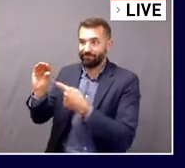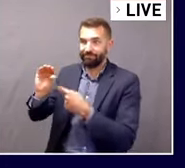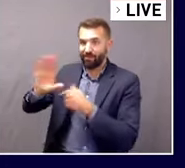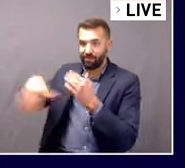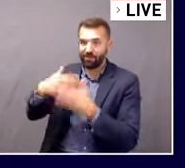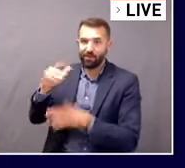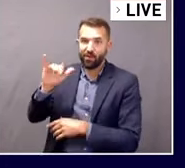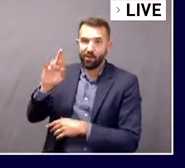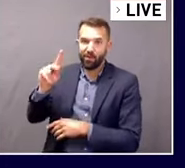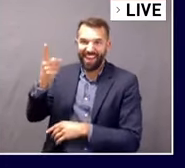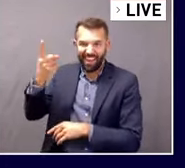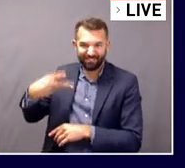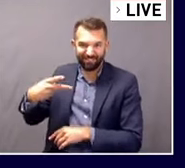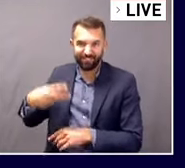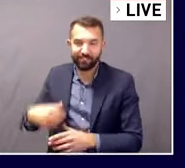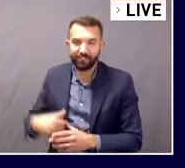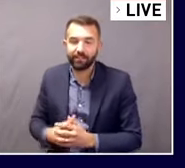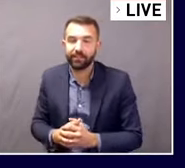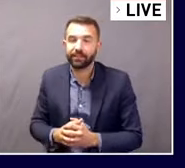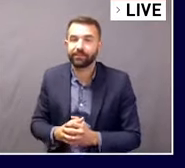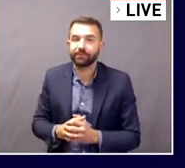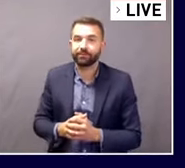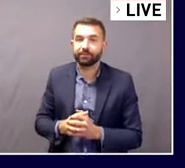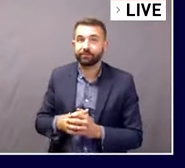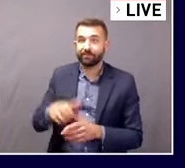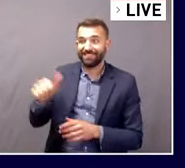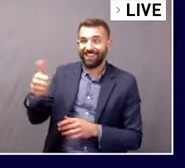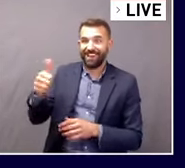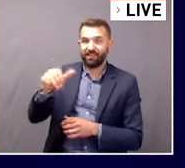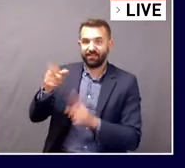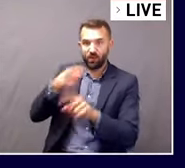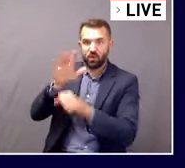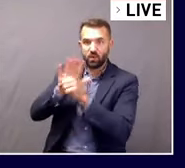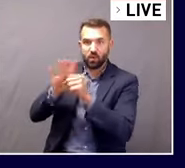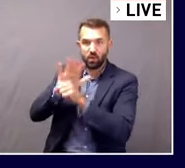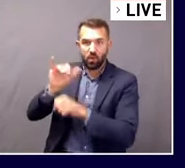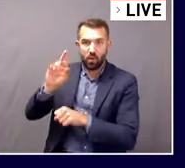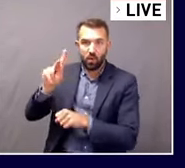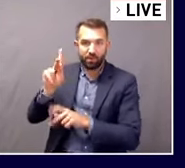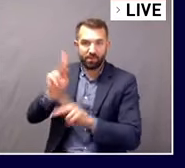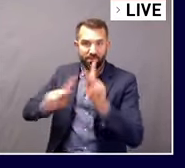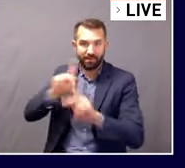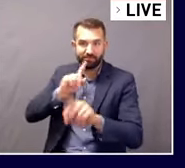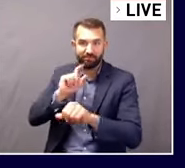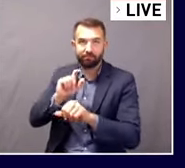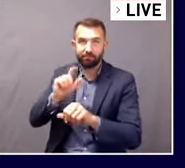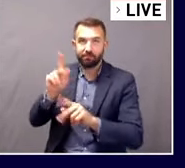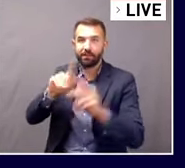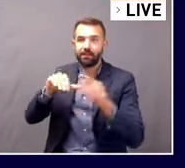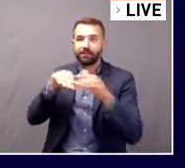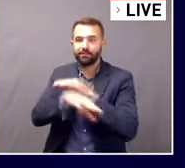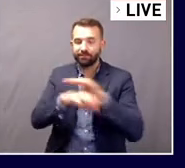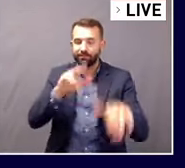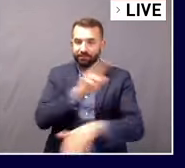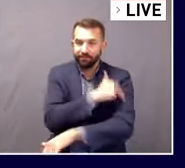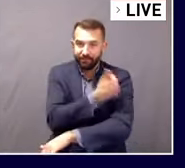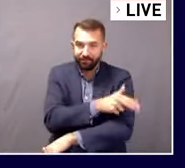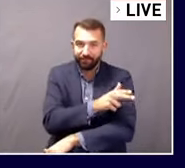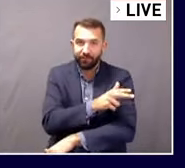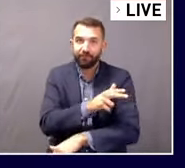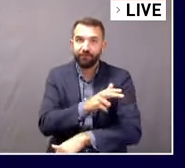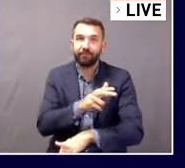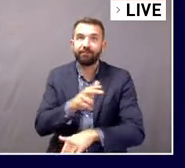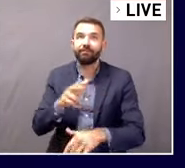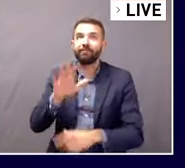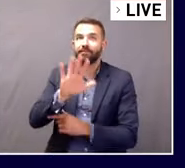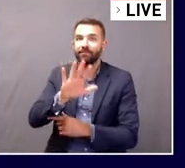Overall, 10 people across the state of Maine are in the hospital with COVID-19, 5 of whom are in the intensive care unit, and